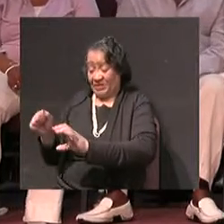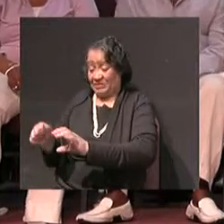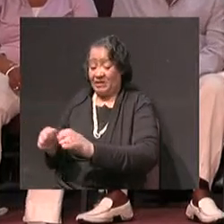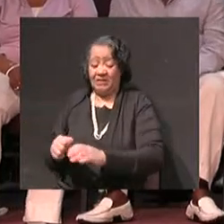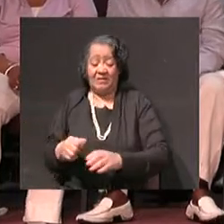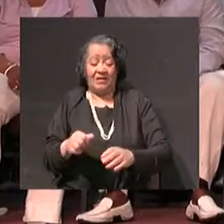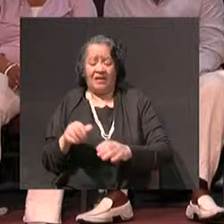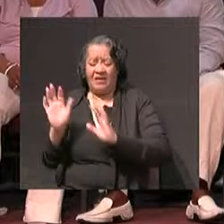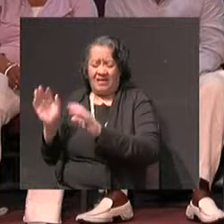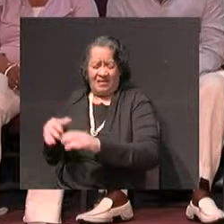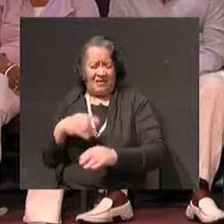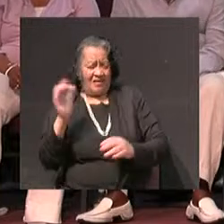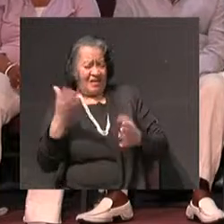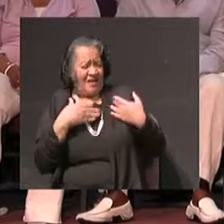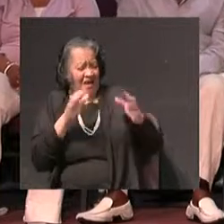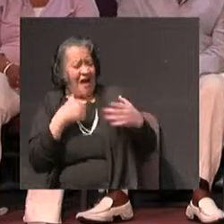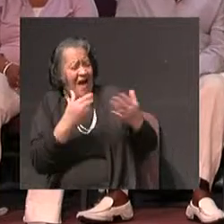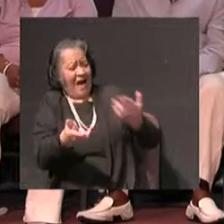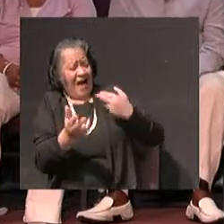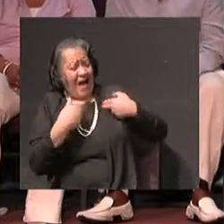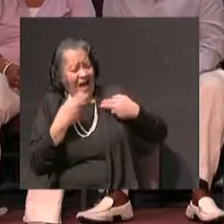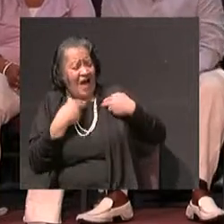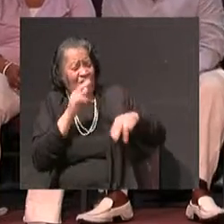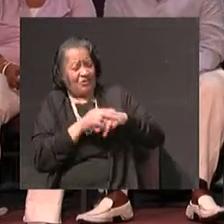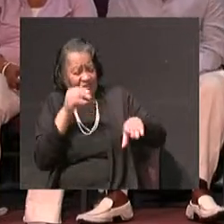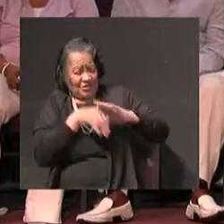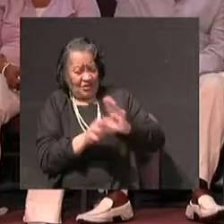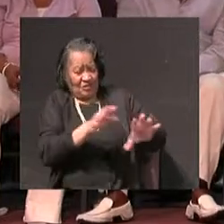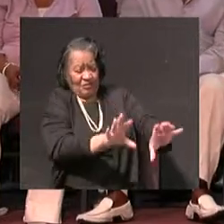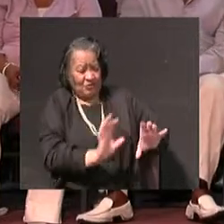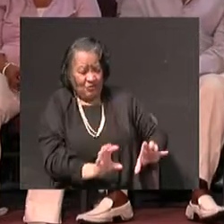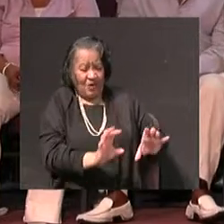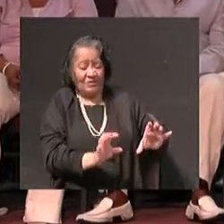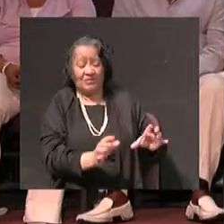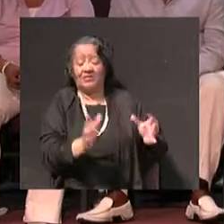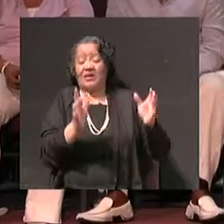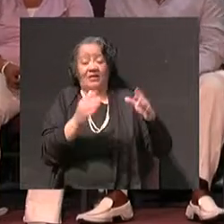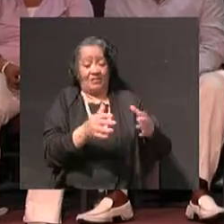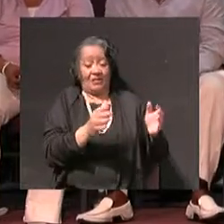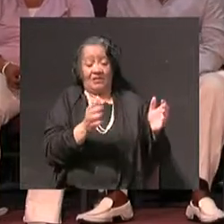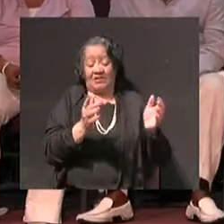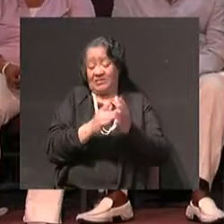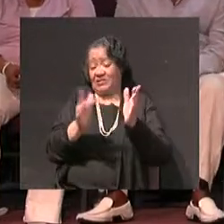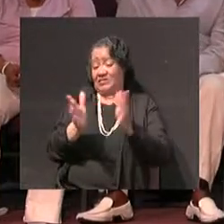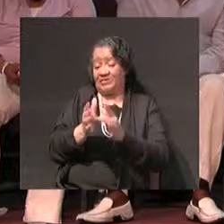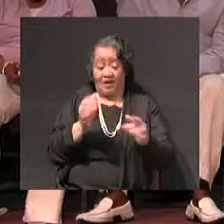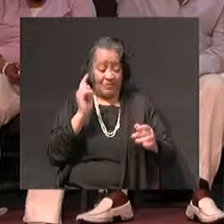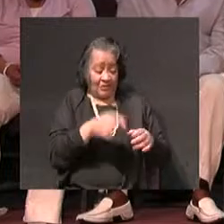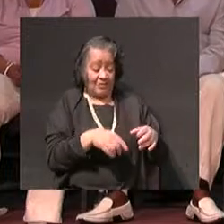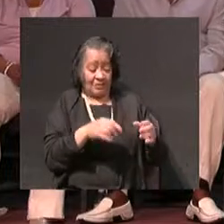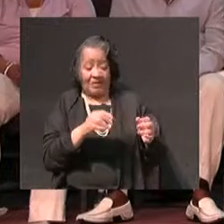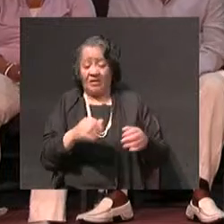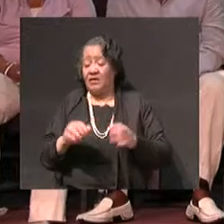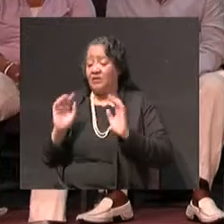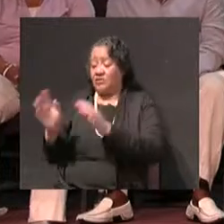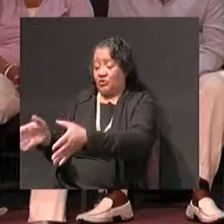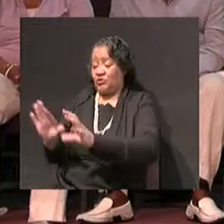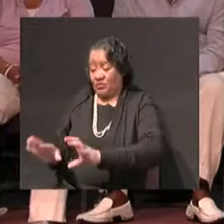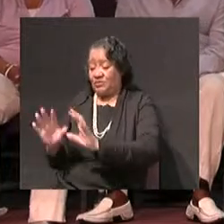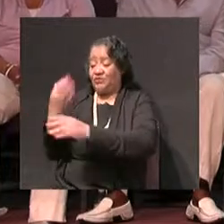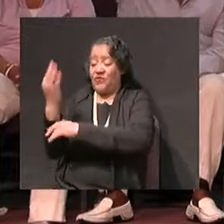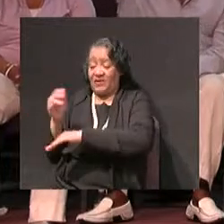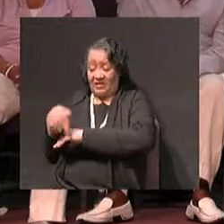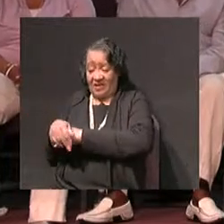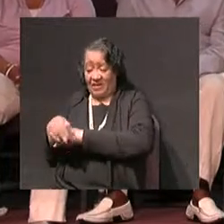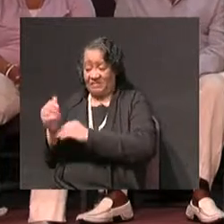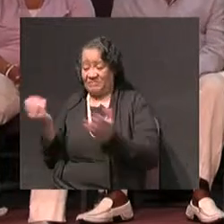And grave said, man, chill, I got it. I got Jesus. He said, okay, I'm just checking. I'm going to go out tonight. It's Friday night.